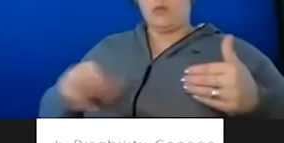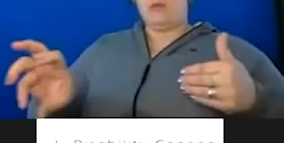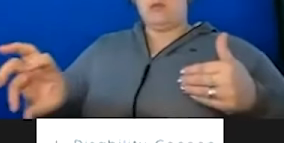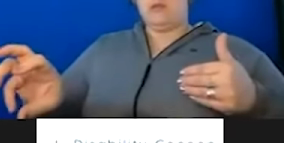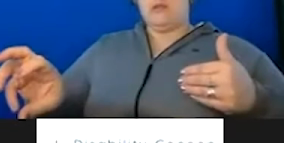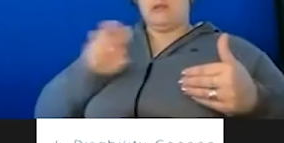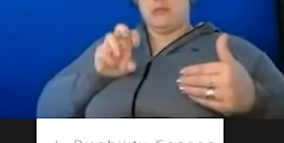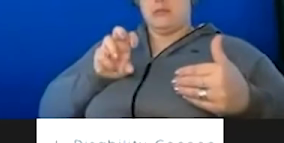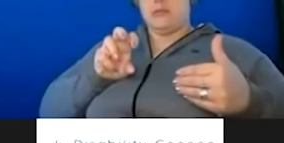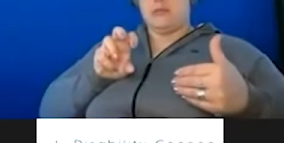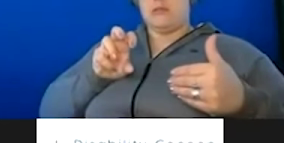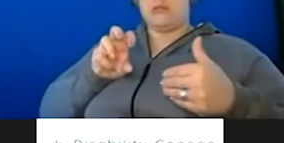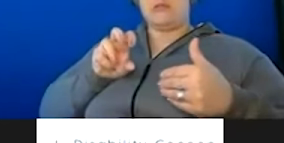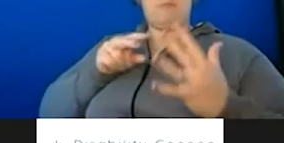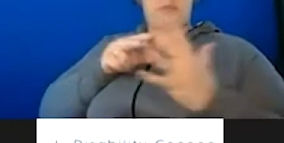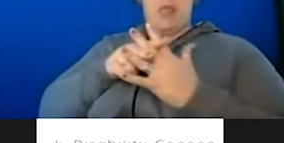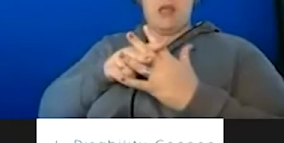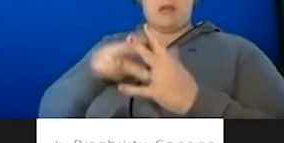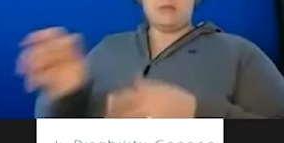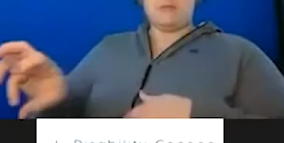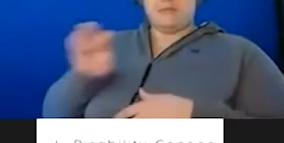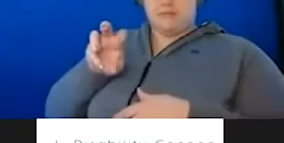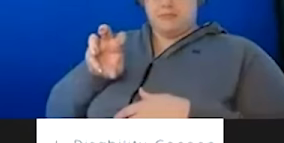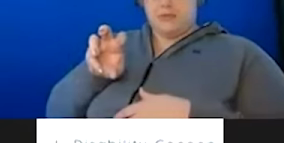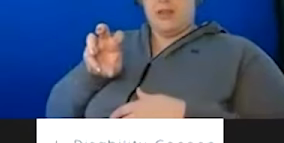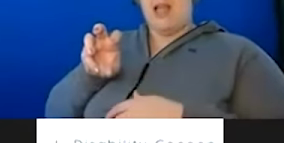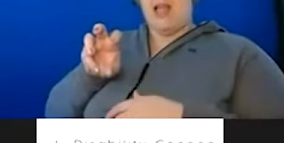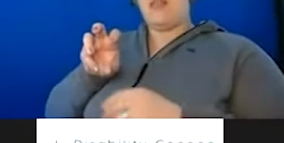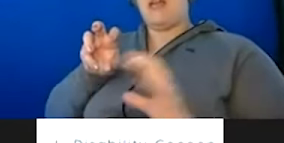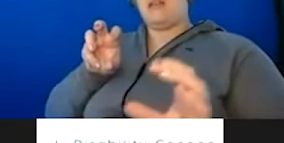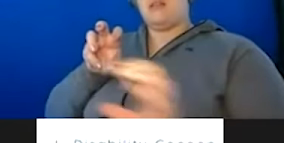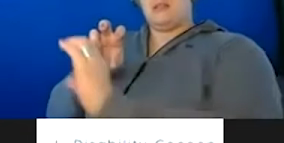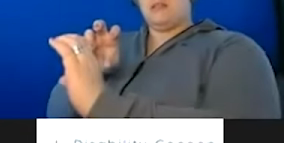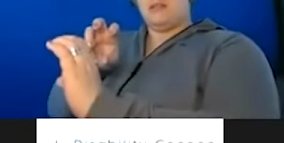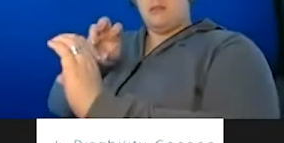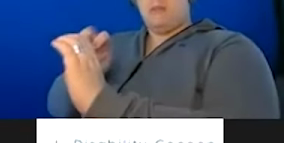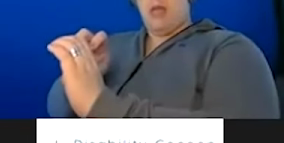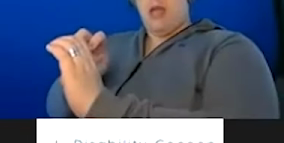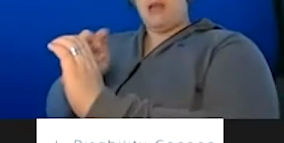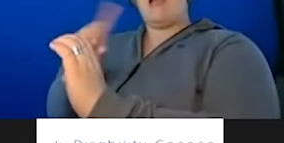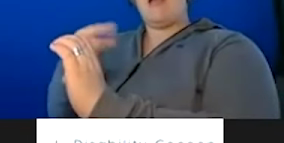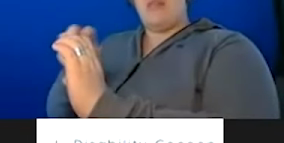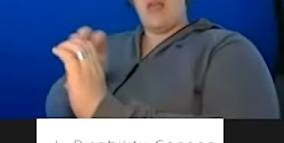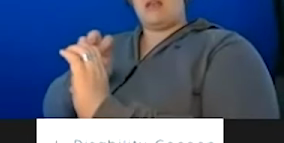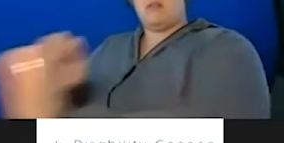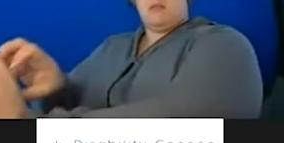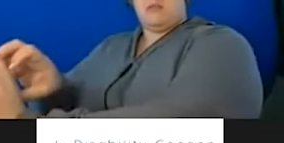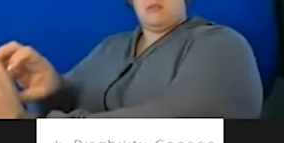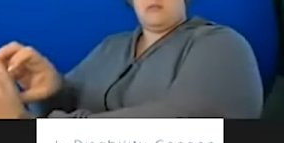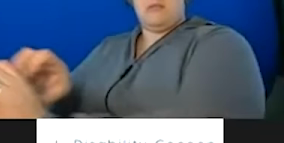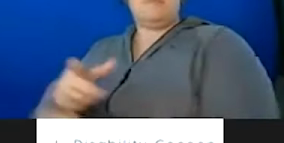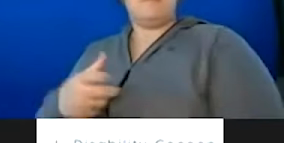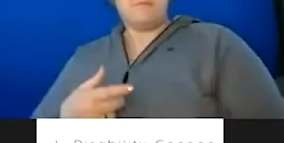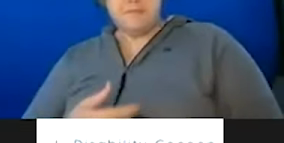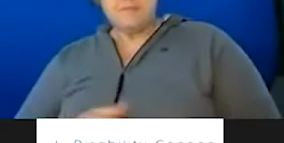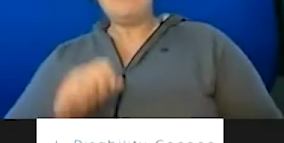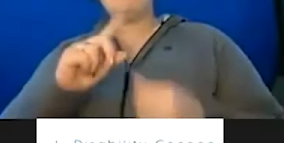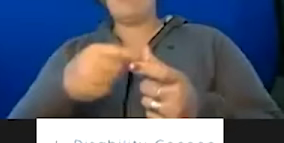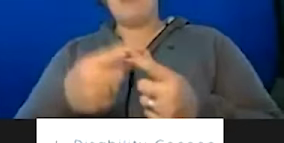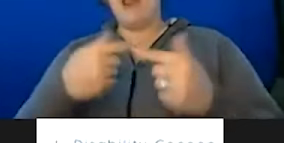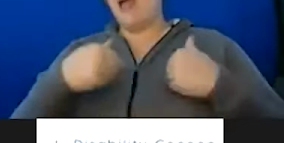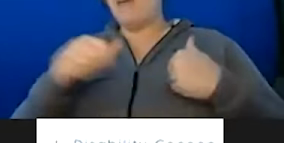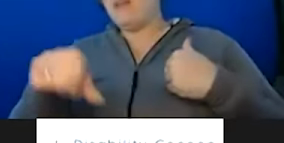device. Then there is another little monitor that mounts above your stove or somewhere near it,